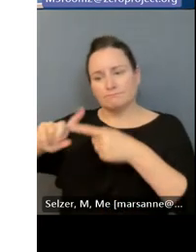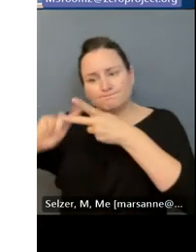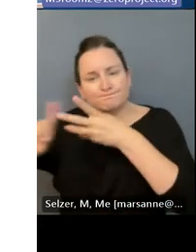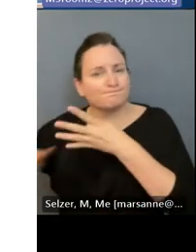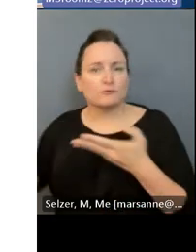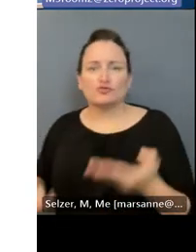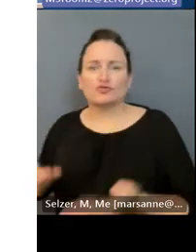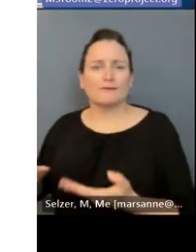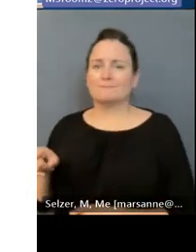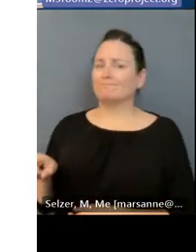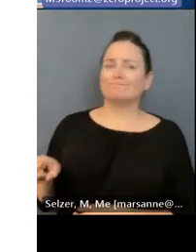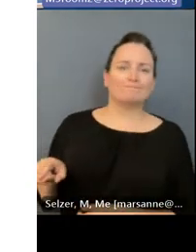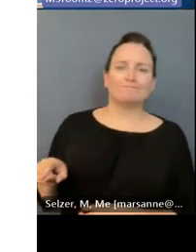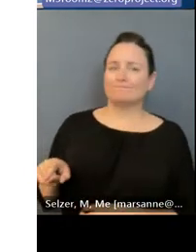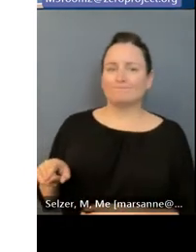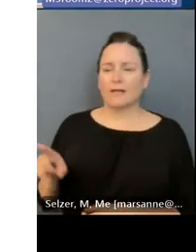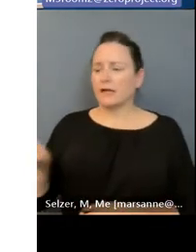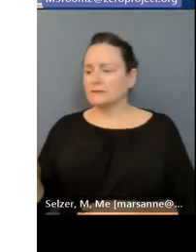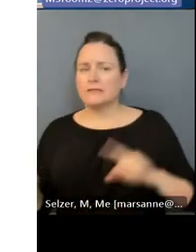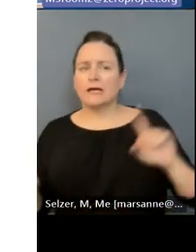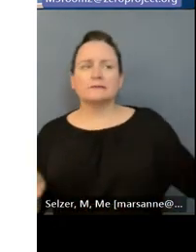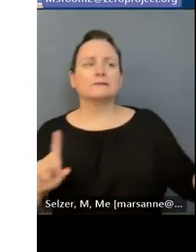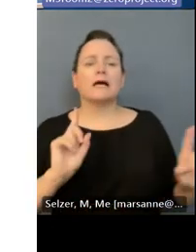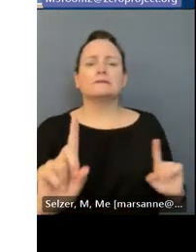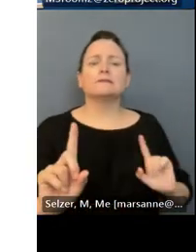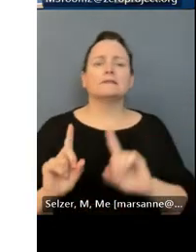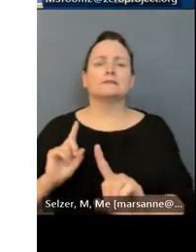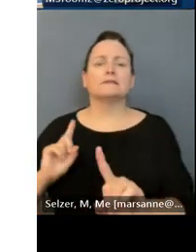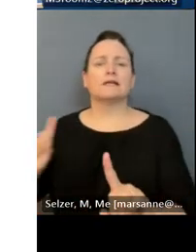the plan, to monitor the progress, etc.